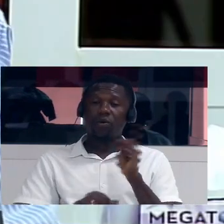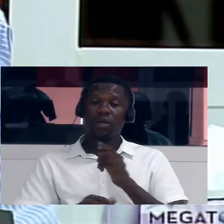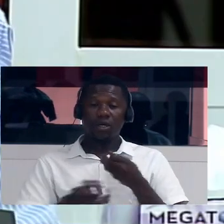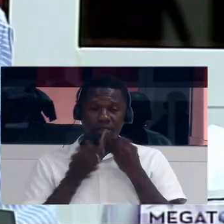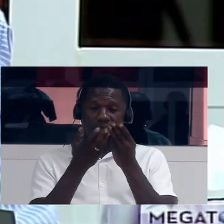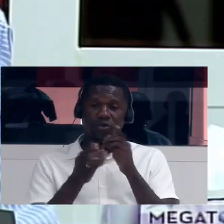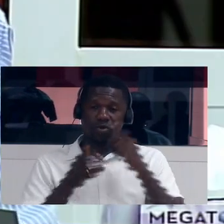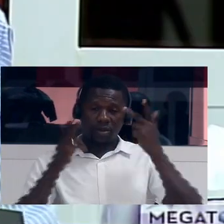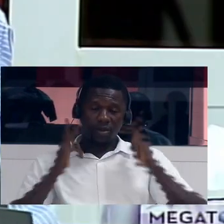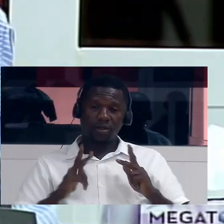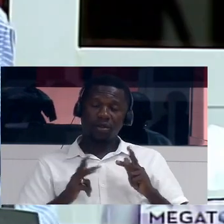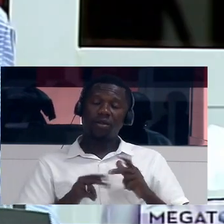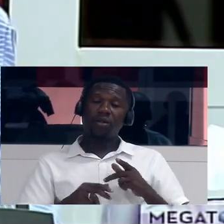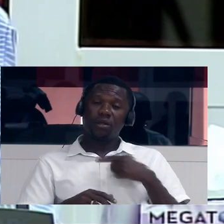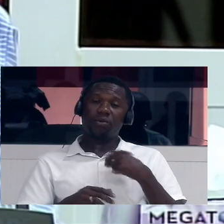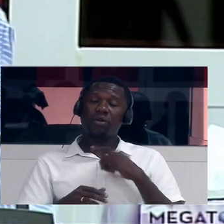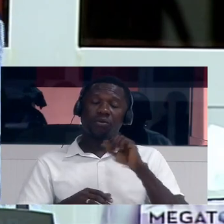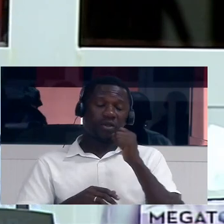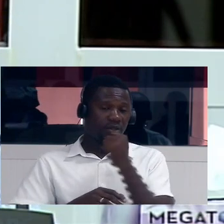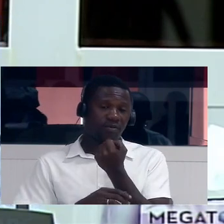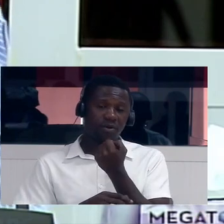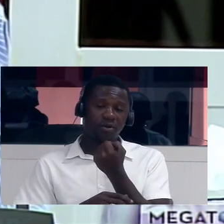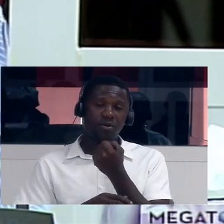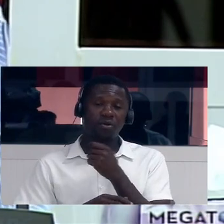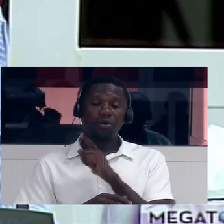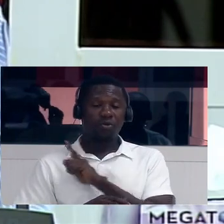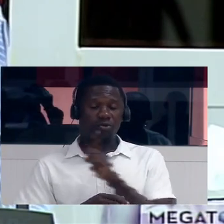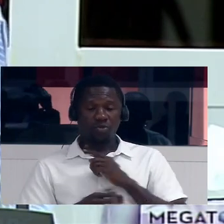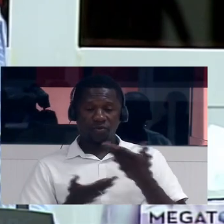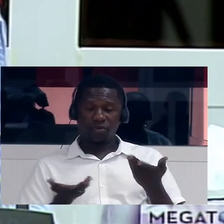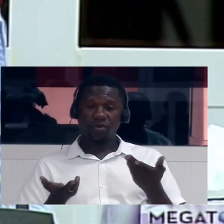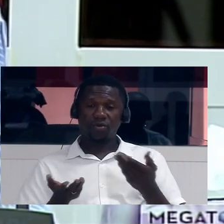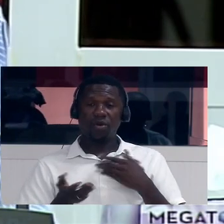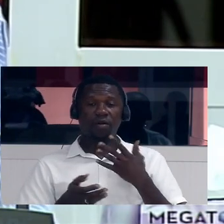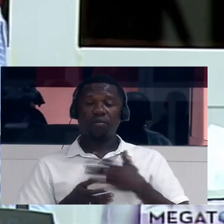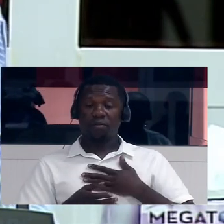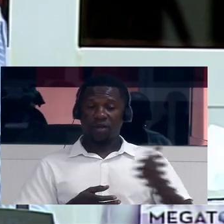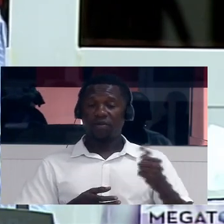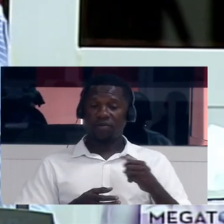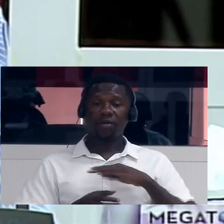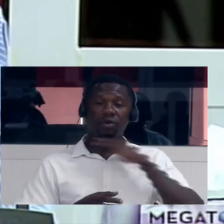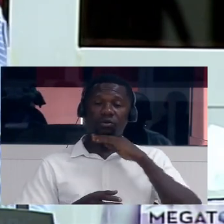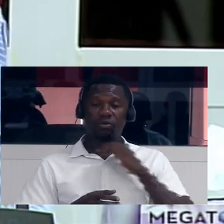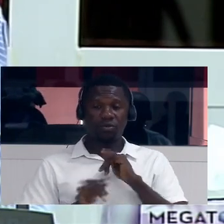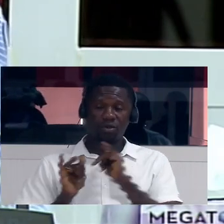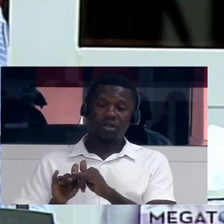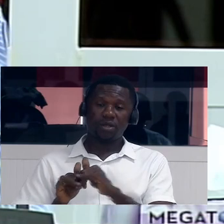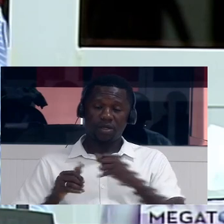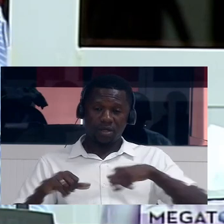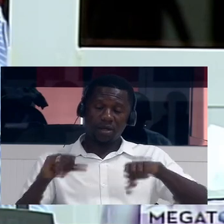Council, is that in as much as it was difficult, some of us were brave enough to stay around.